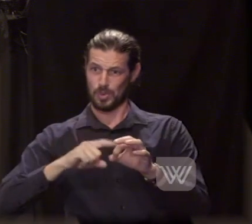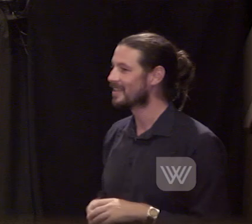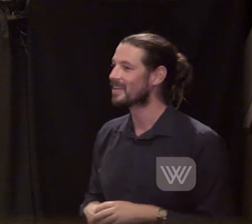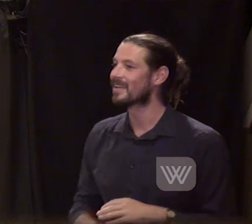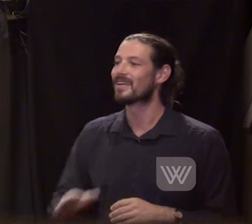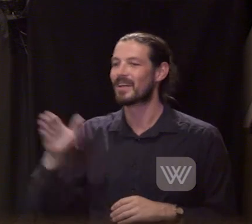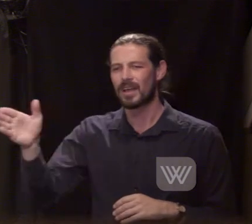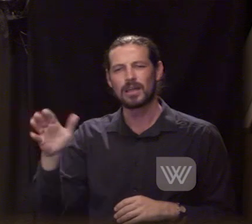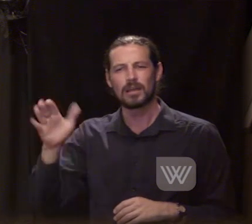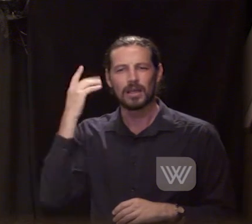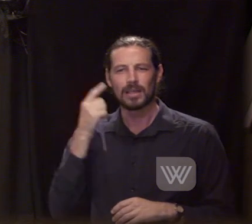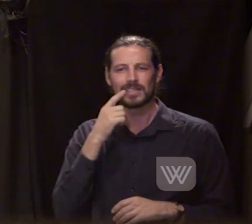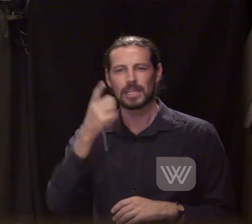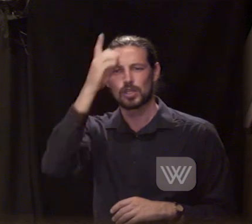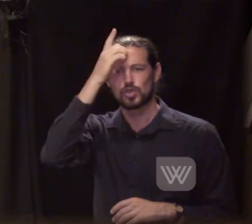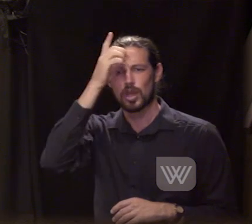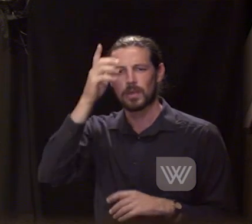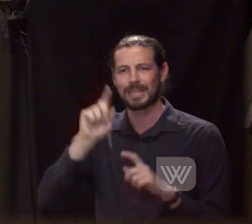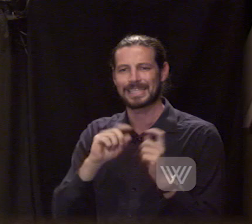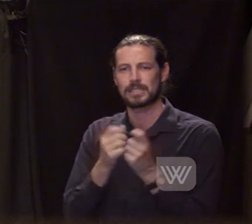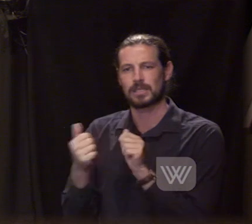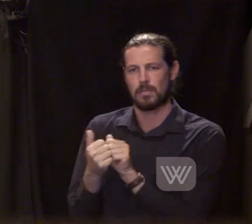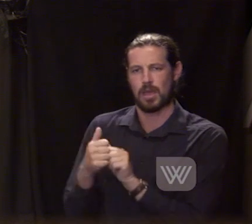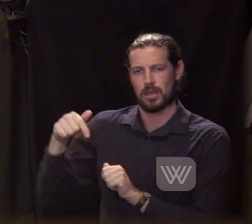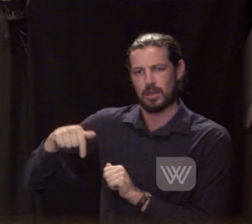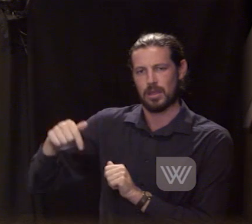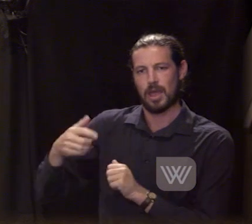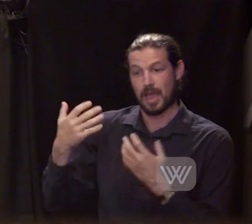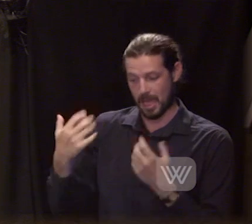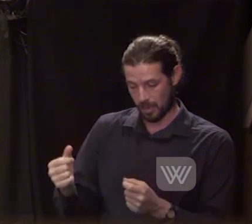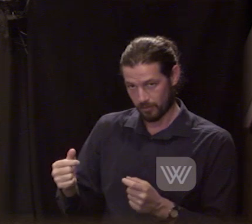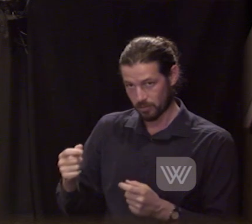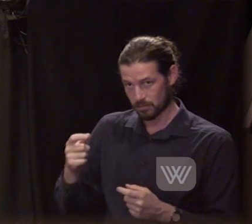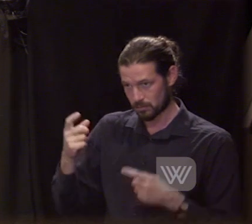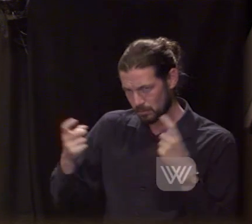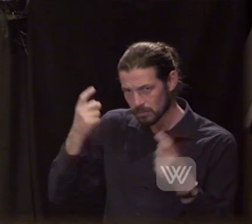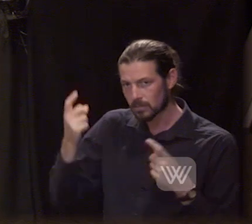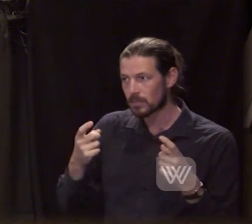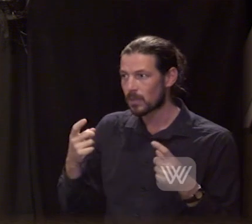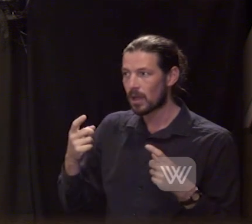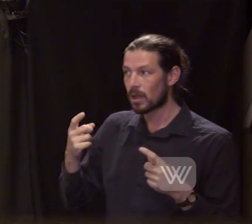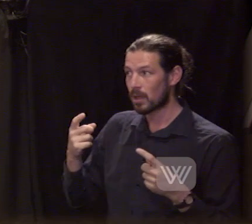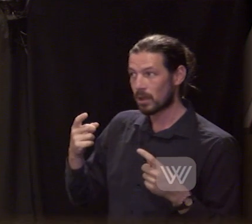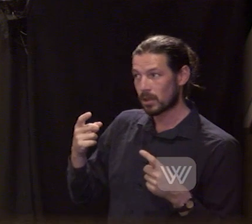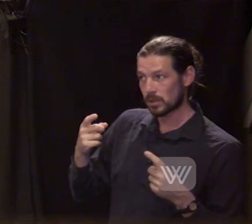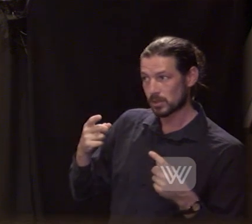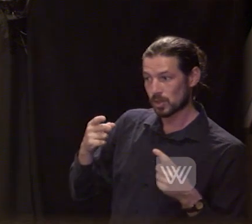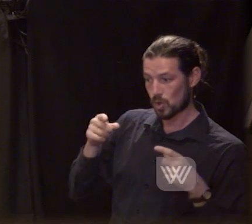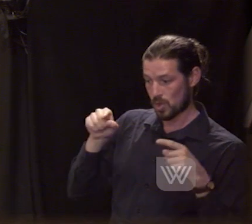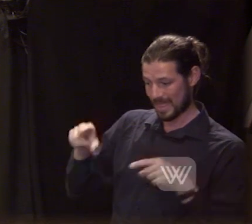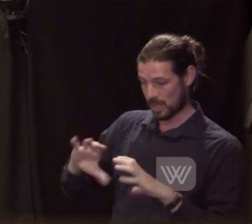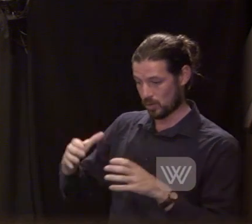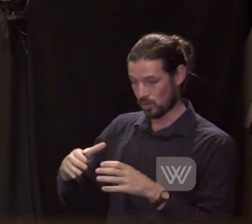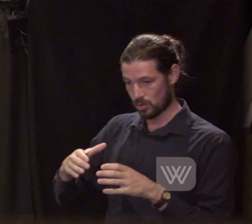right at the front. You mentioned that you had a German colleague, and I was wondering if that was explicitly done, that it was an international crew